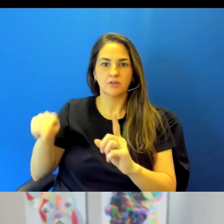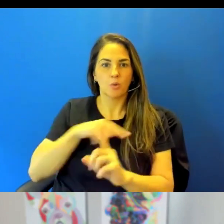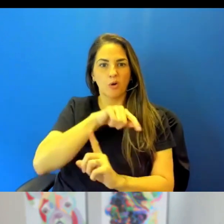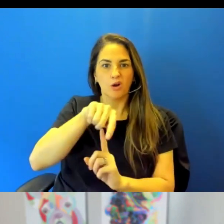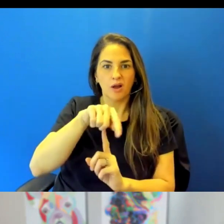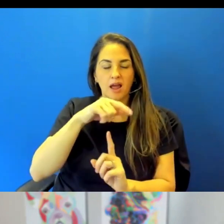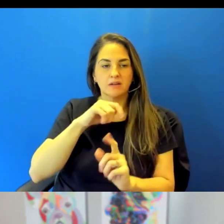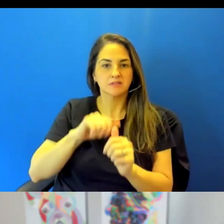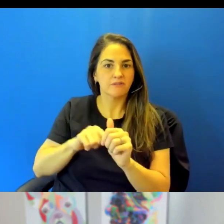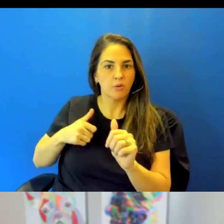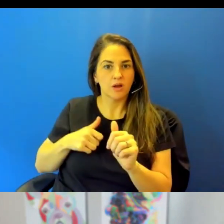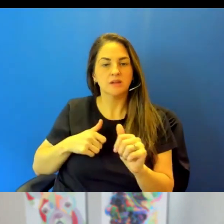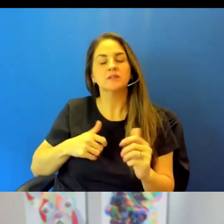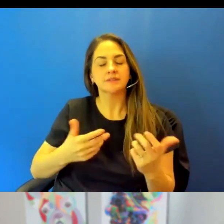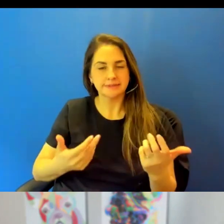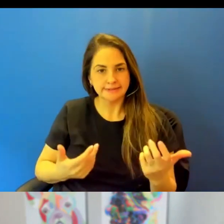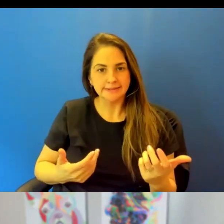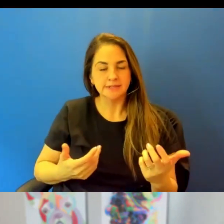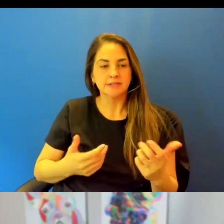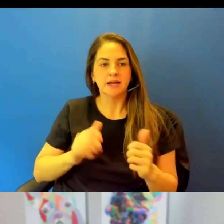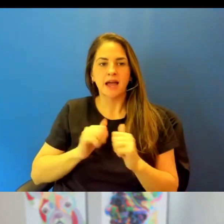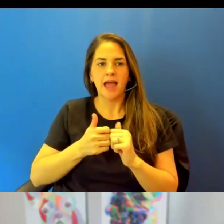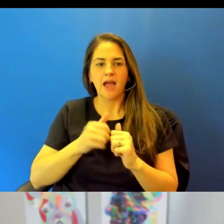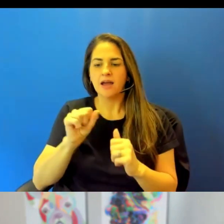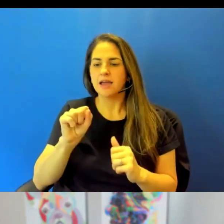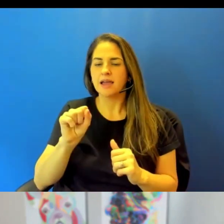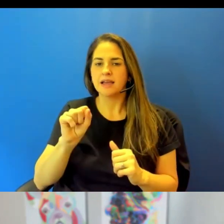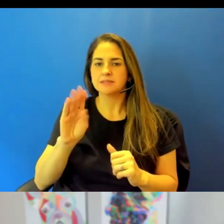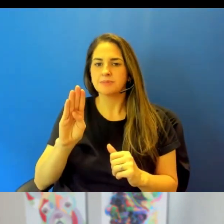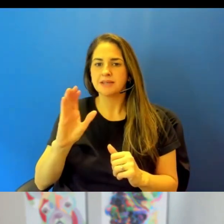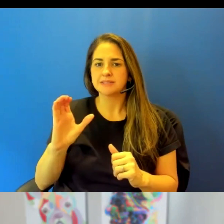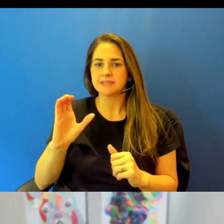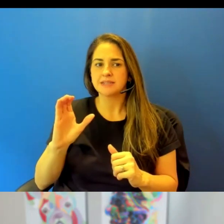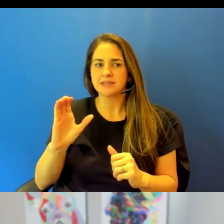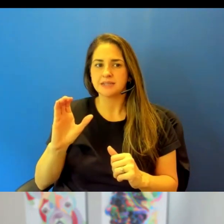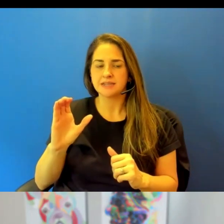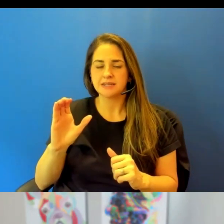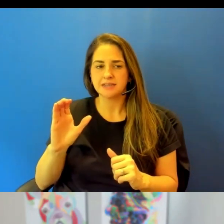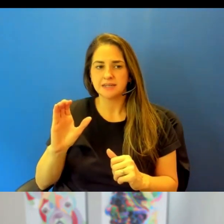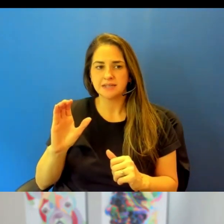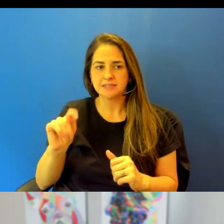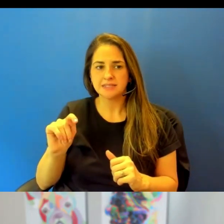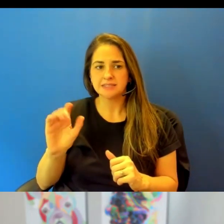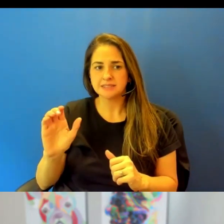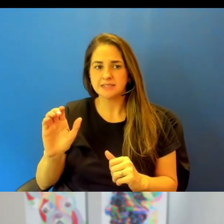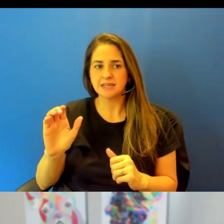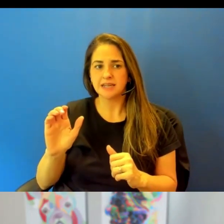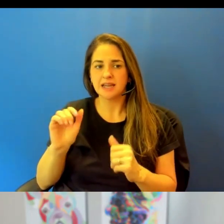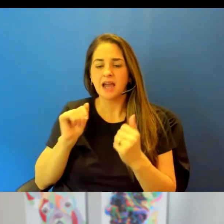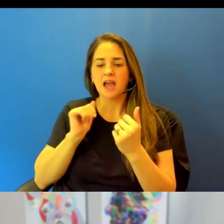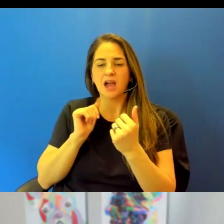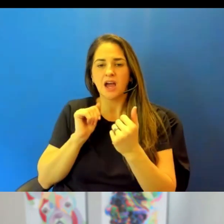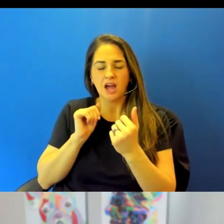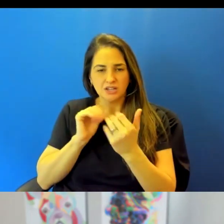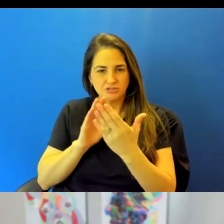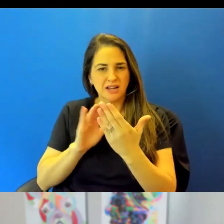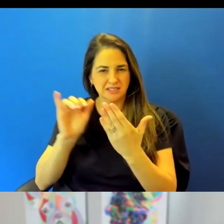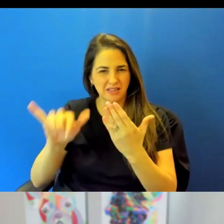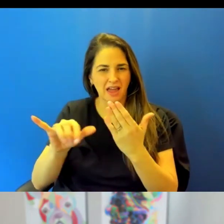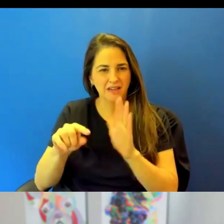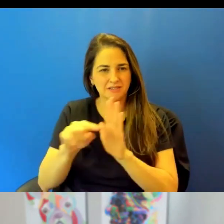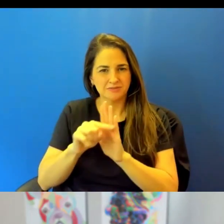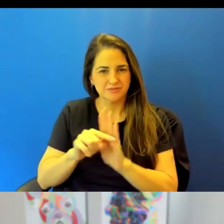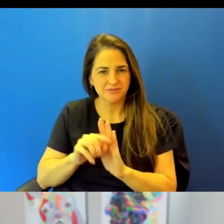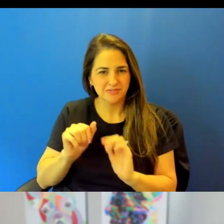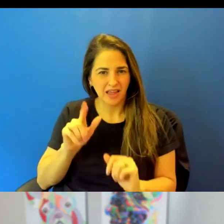think it connects to even the other question, which is how does that SBCDC address the shortcomings of Ally? Like it's an